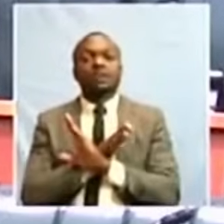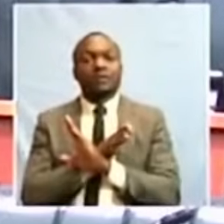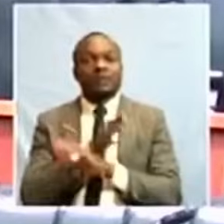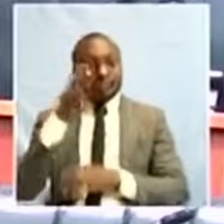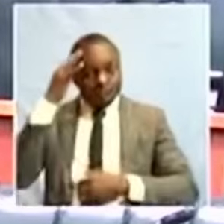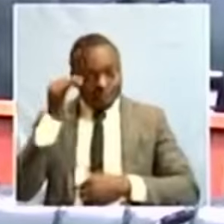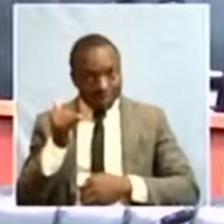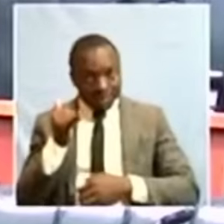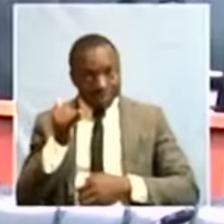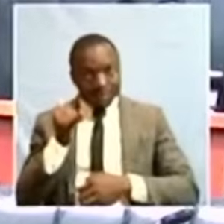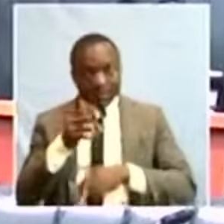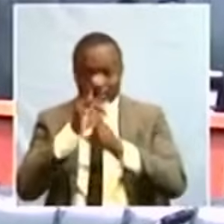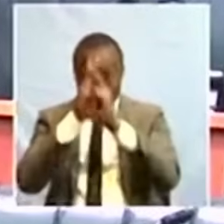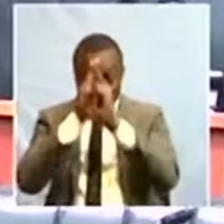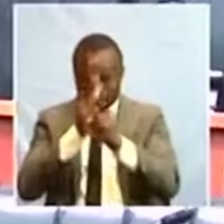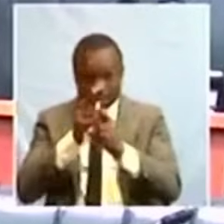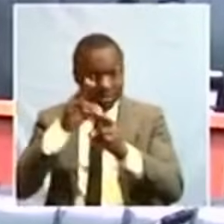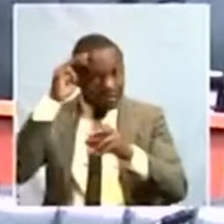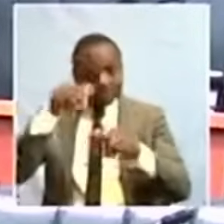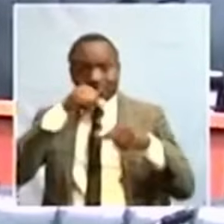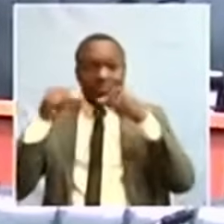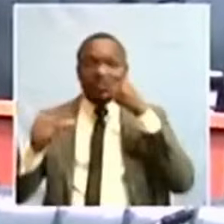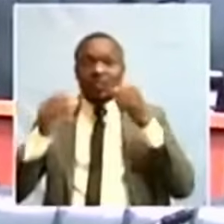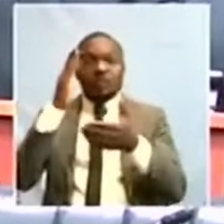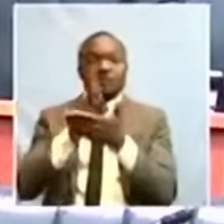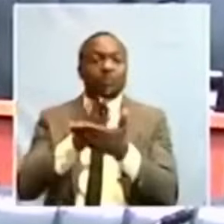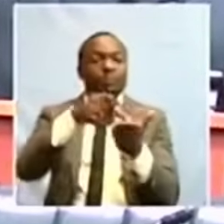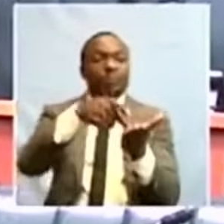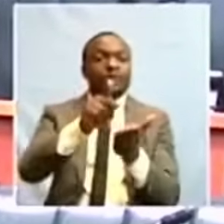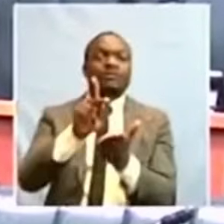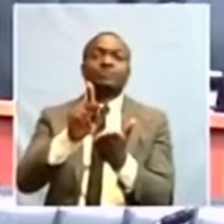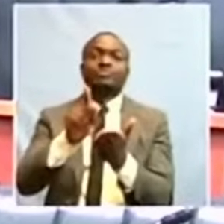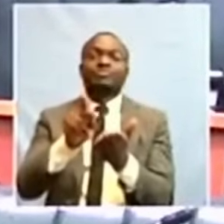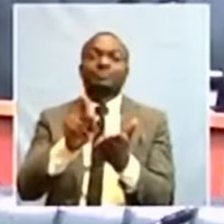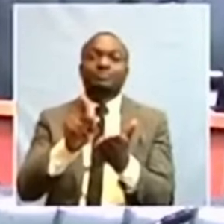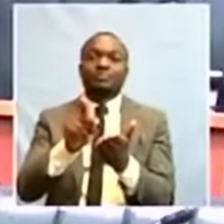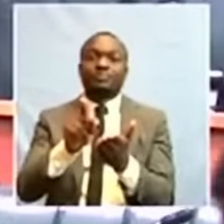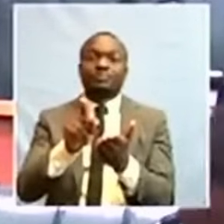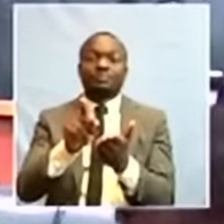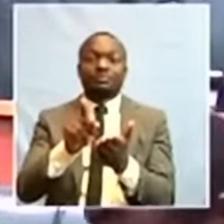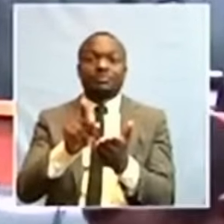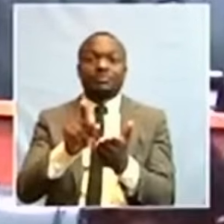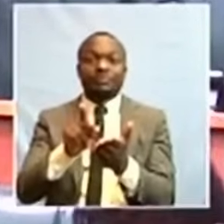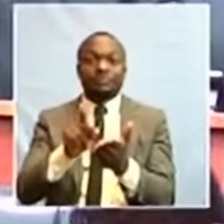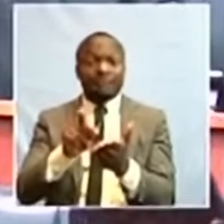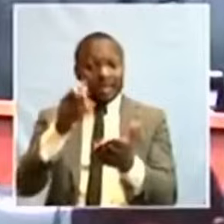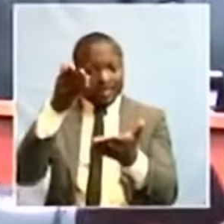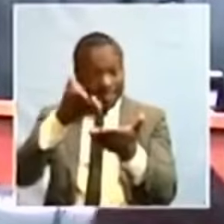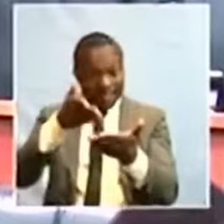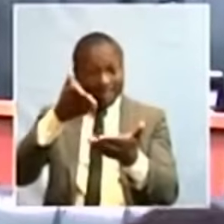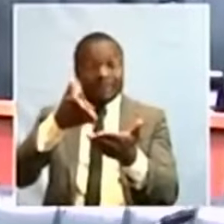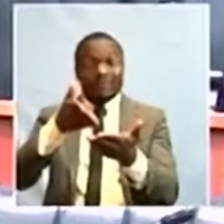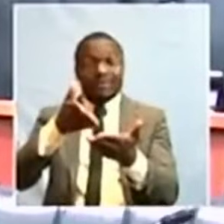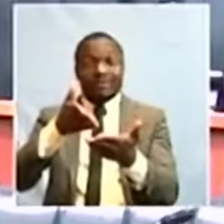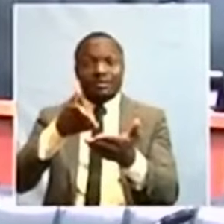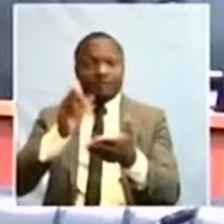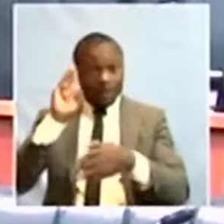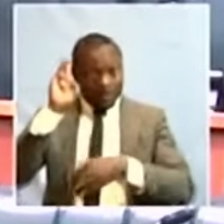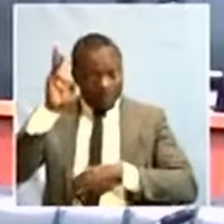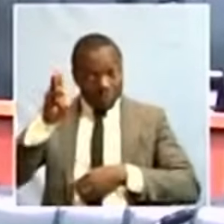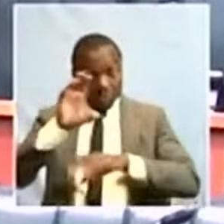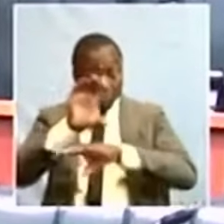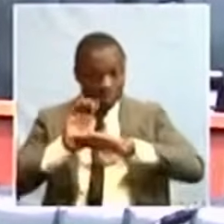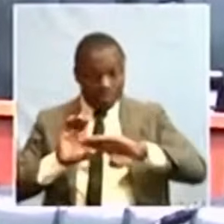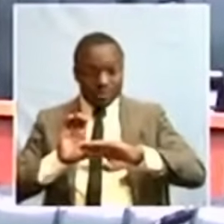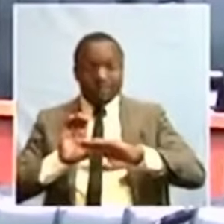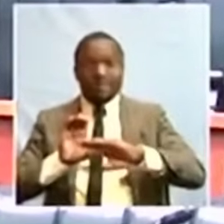that Honorable Mtolo has stopped paying them. This is obviously going to pose